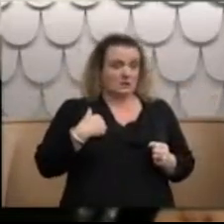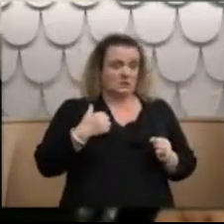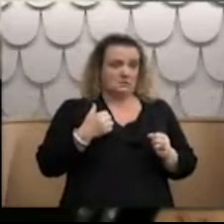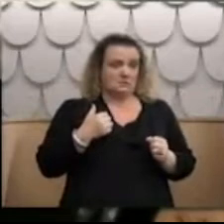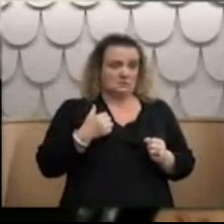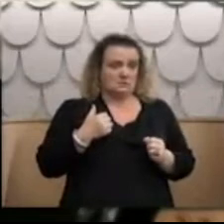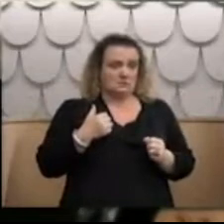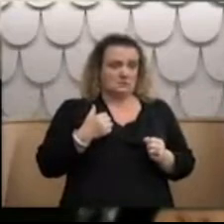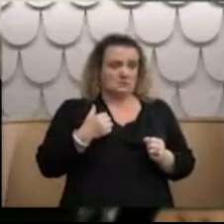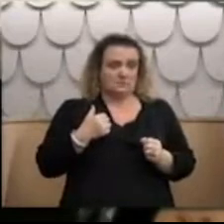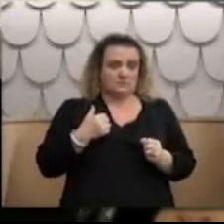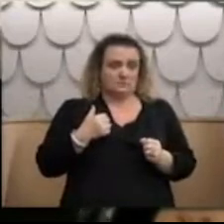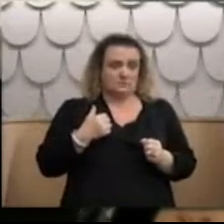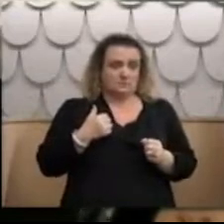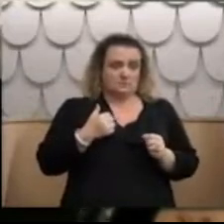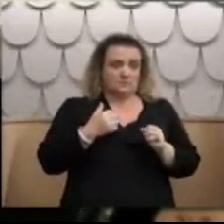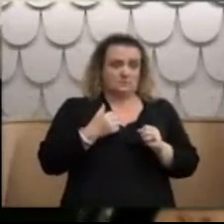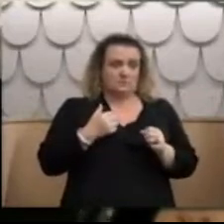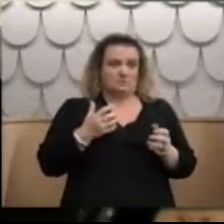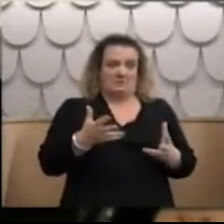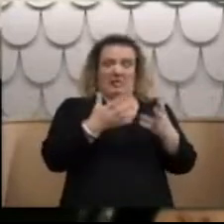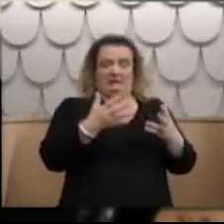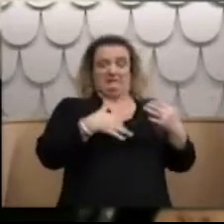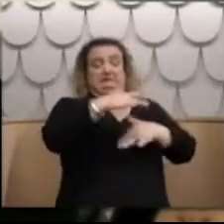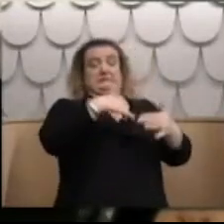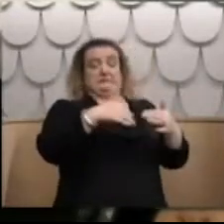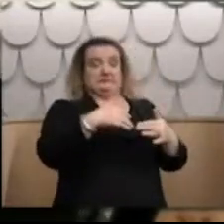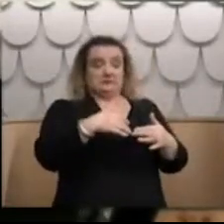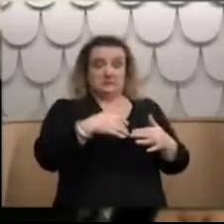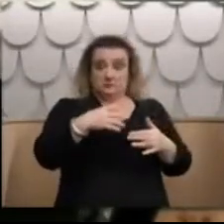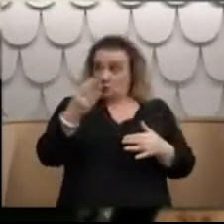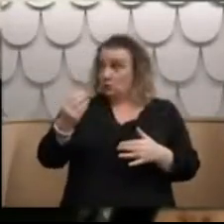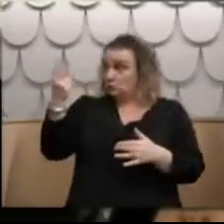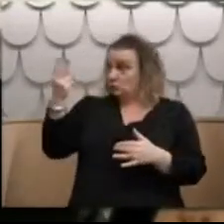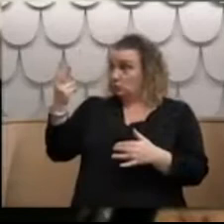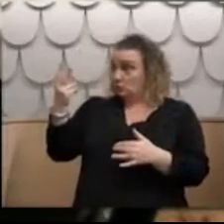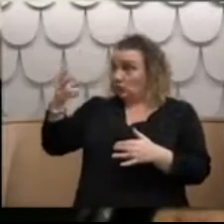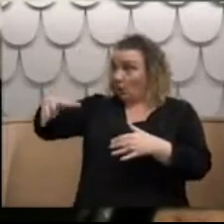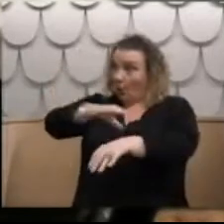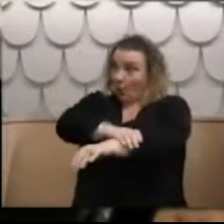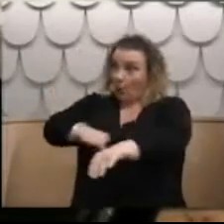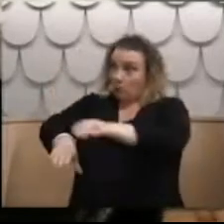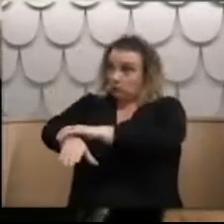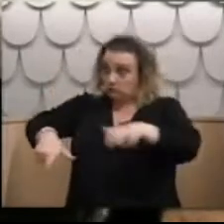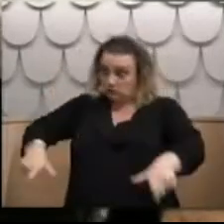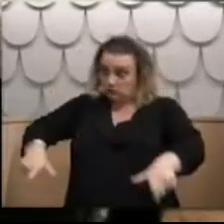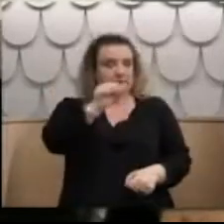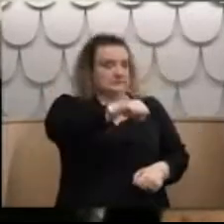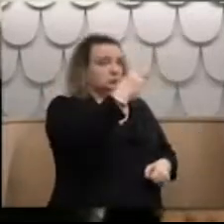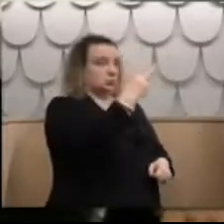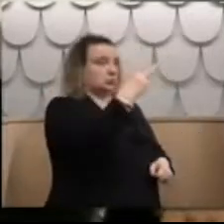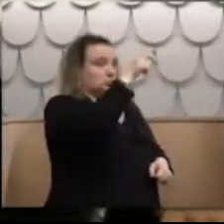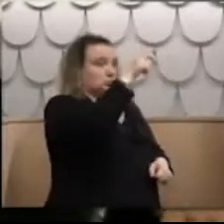off. Did anybody have to hold you down, Donald? Yeah, two nurses. I don't know their